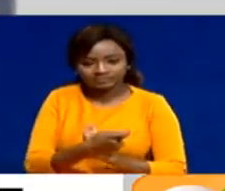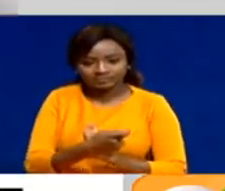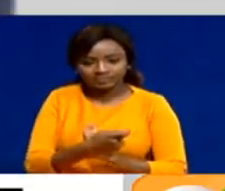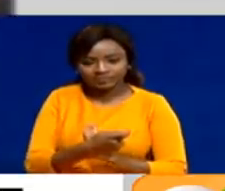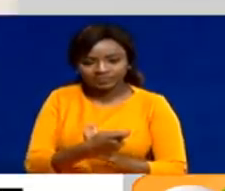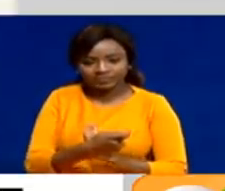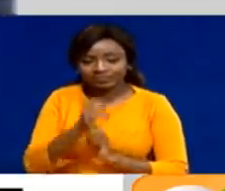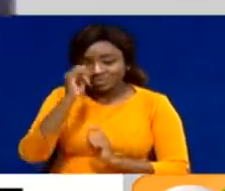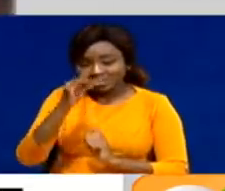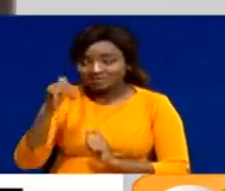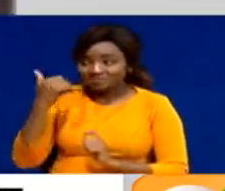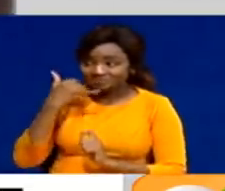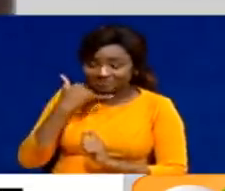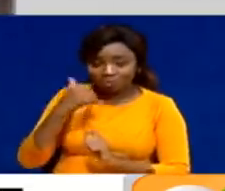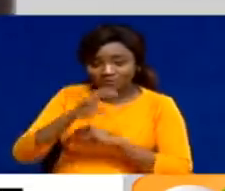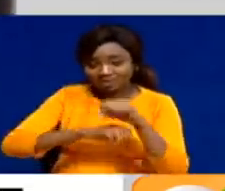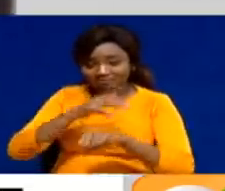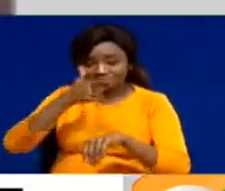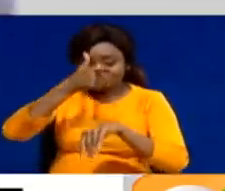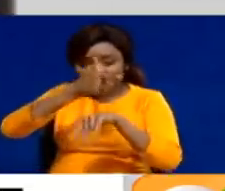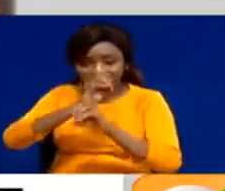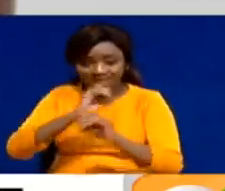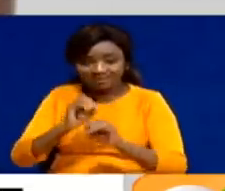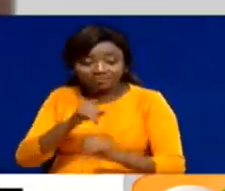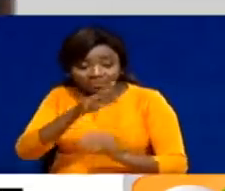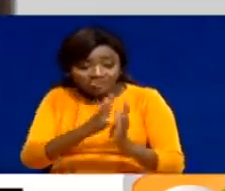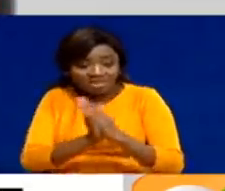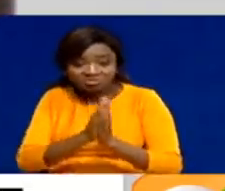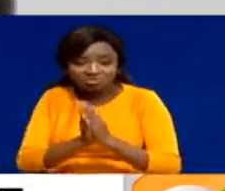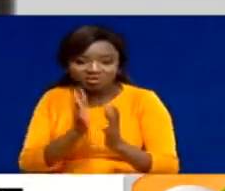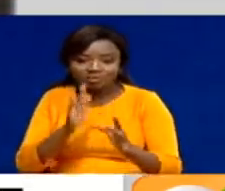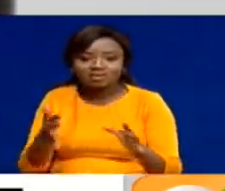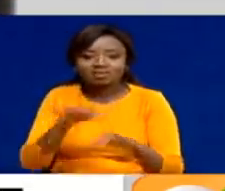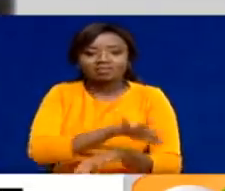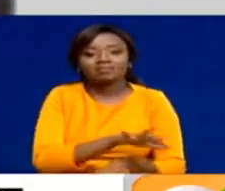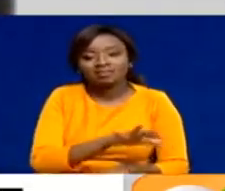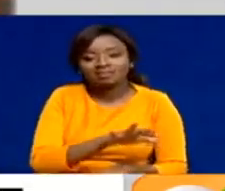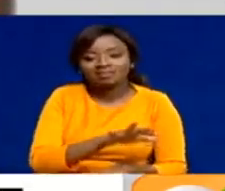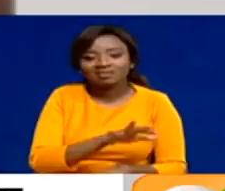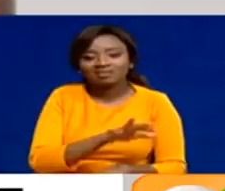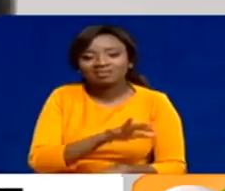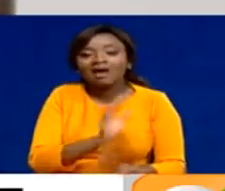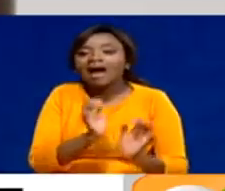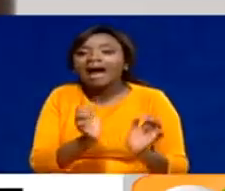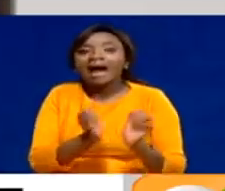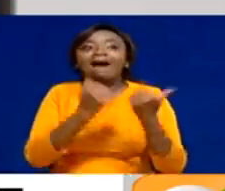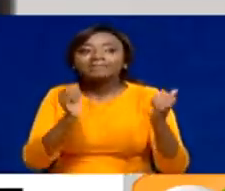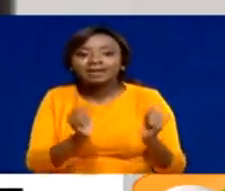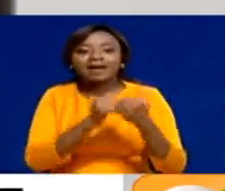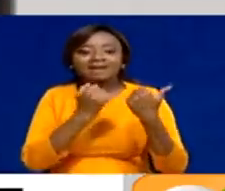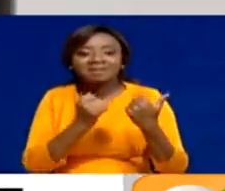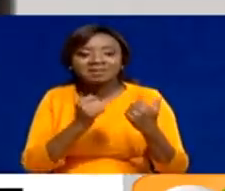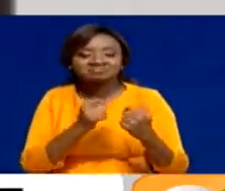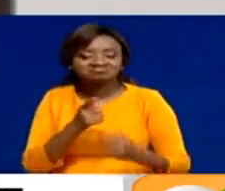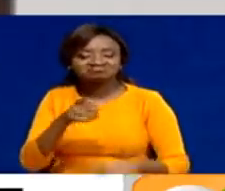Were it not for the phone video recording today, this incident would have been yet another statistic, another event that would have